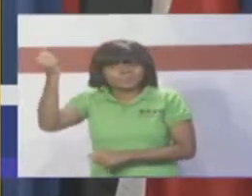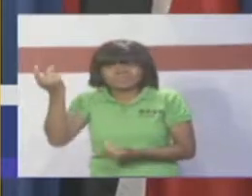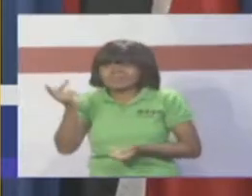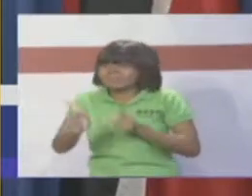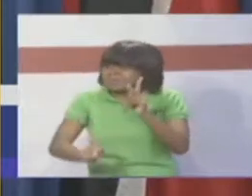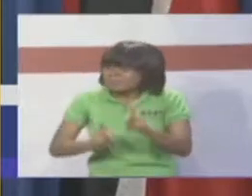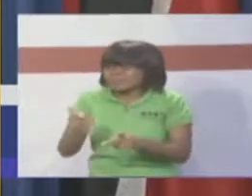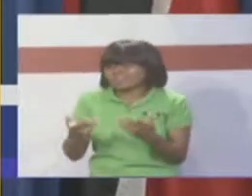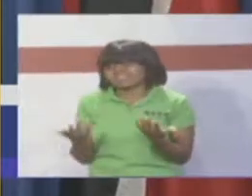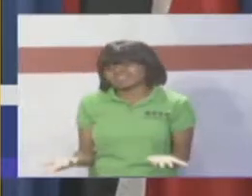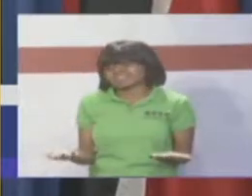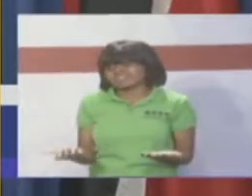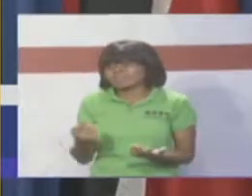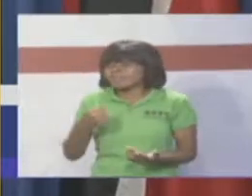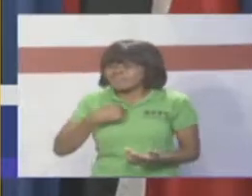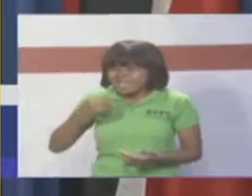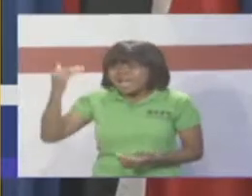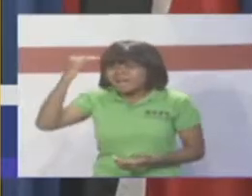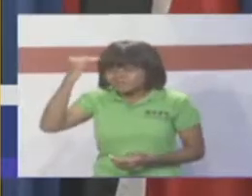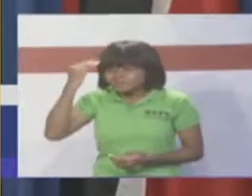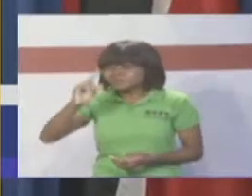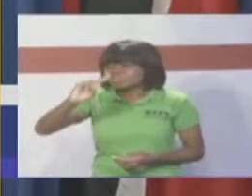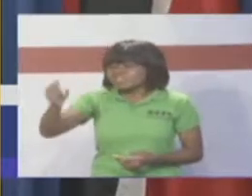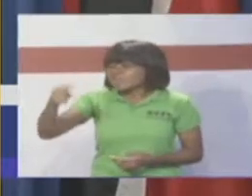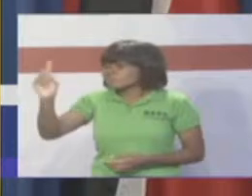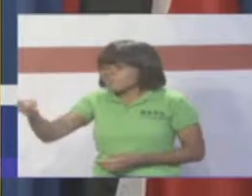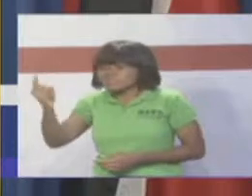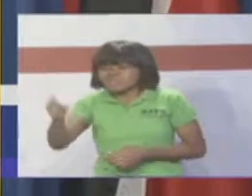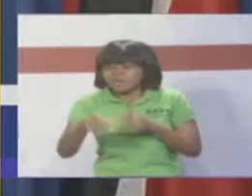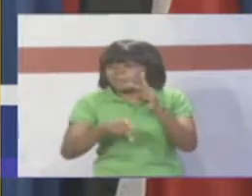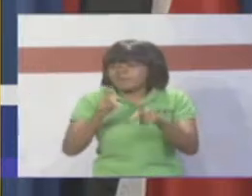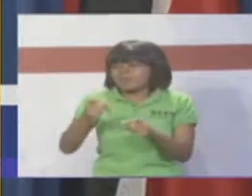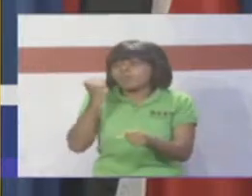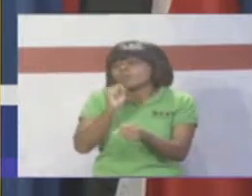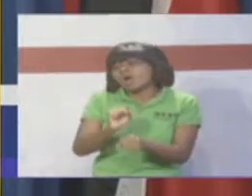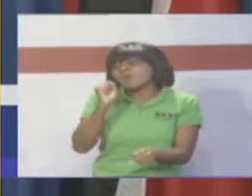who are doing it for the benefit of the nation.